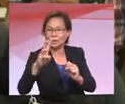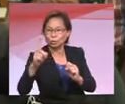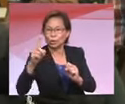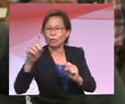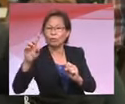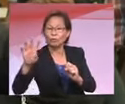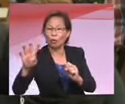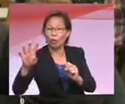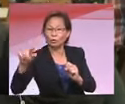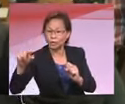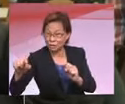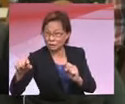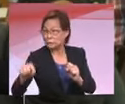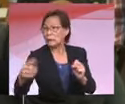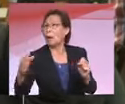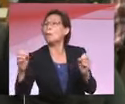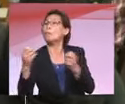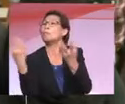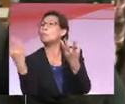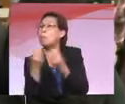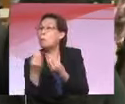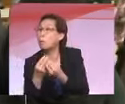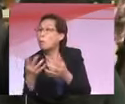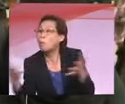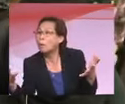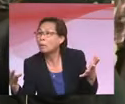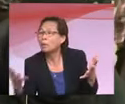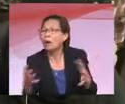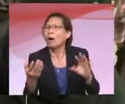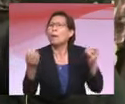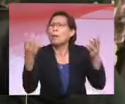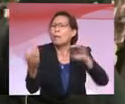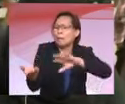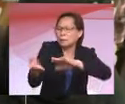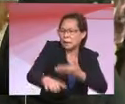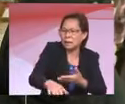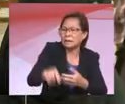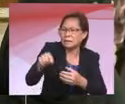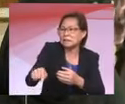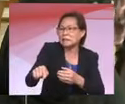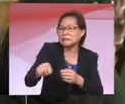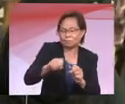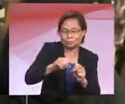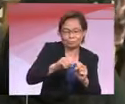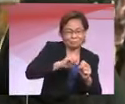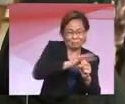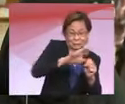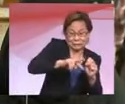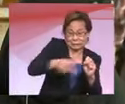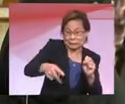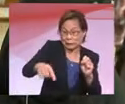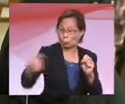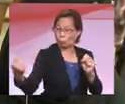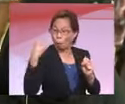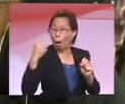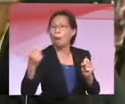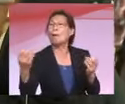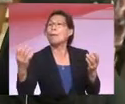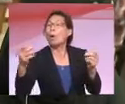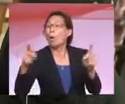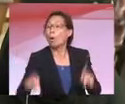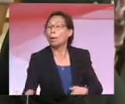D614G virus, and how many people died of this type or seriously